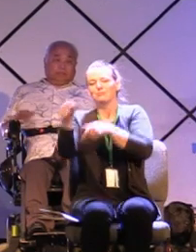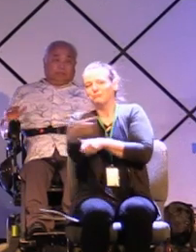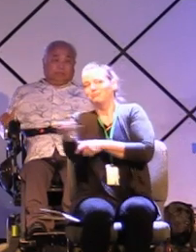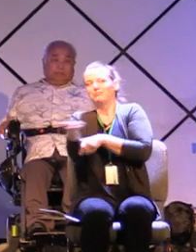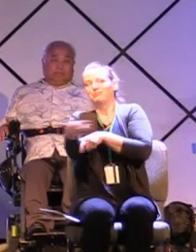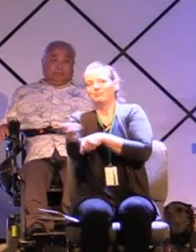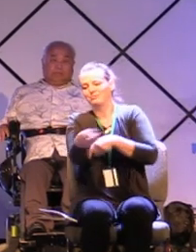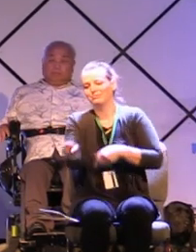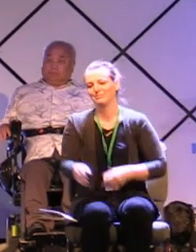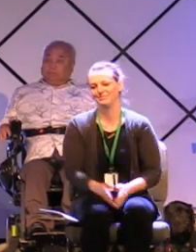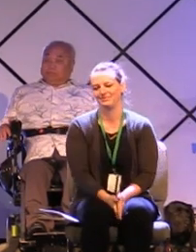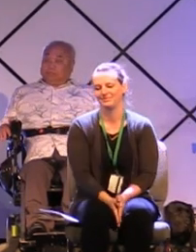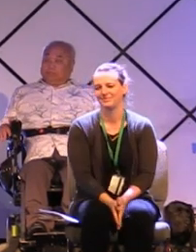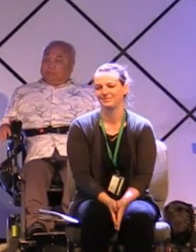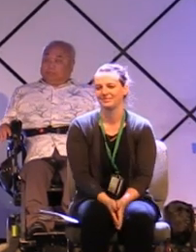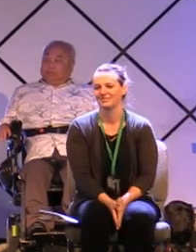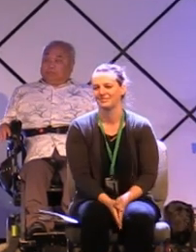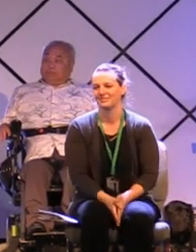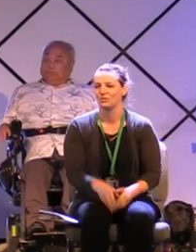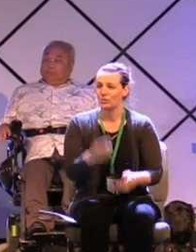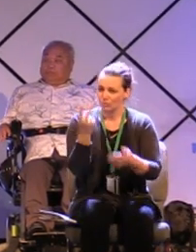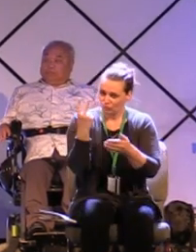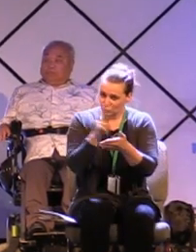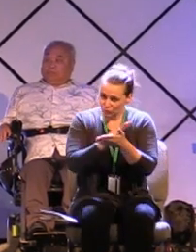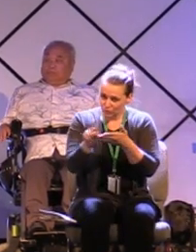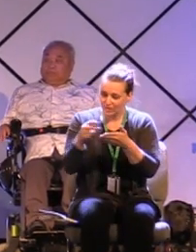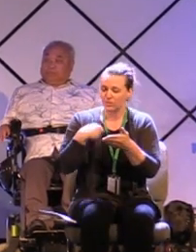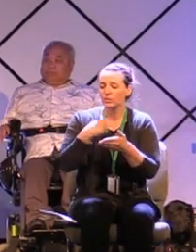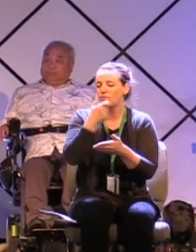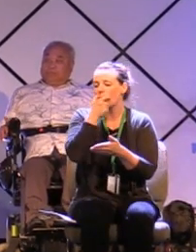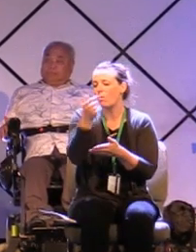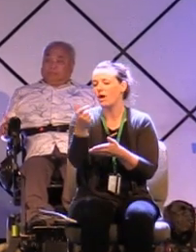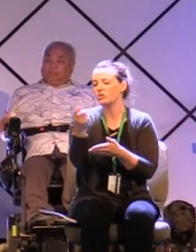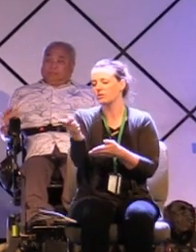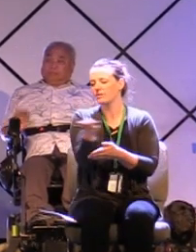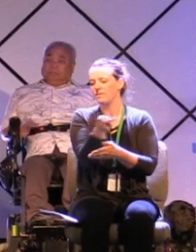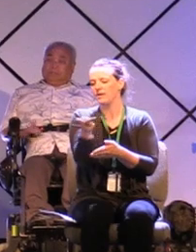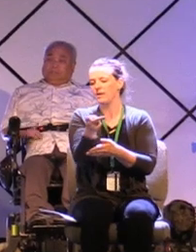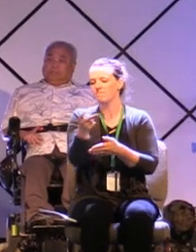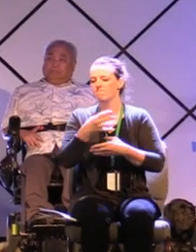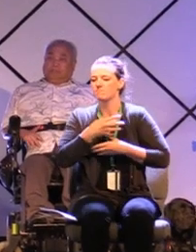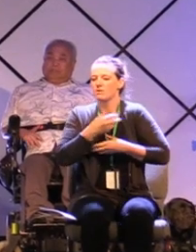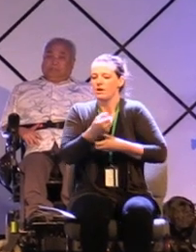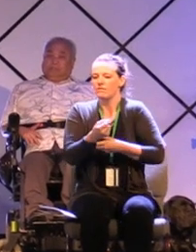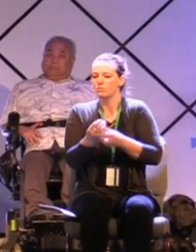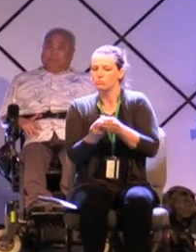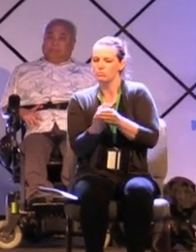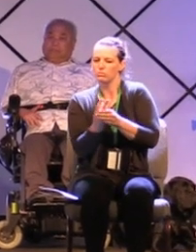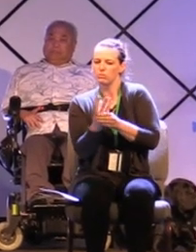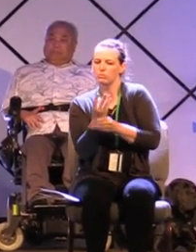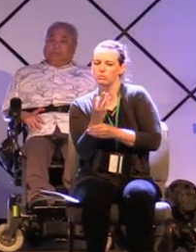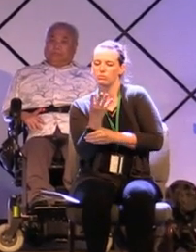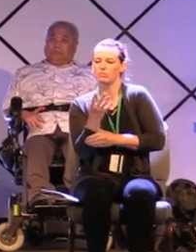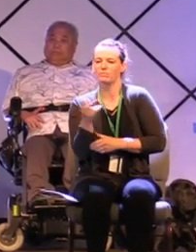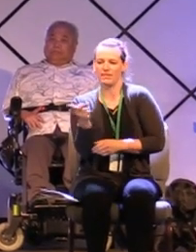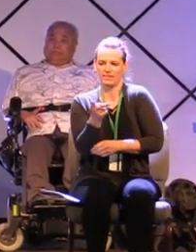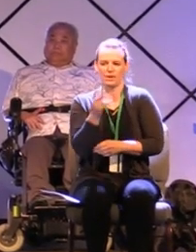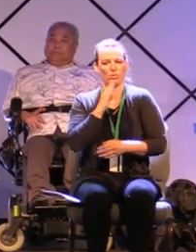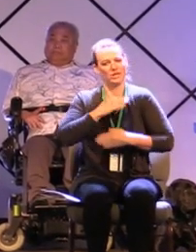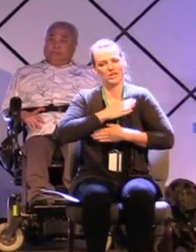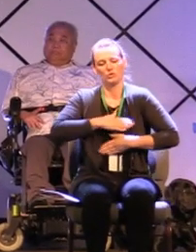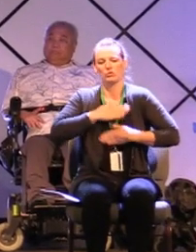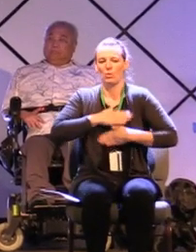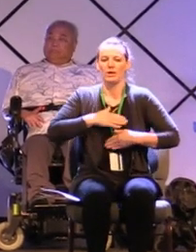calm, relaxed nature. Over the past 2 weeks, we have watched their confidence and skills blossom. With Quake, Angela will enjoy a greater sense